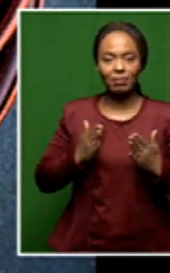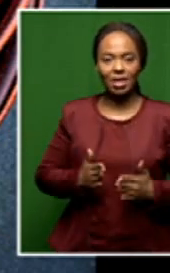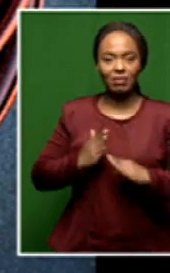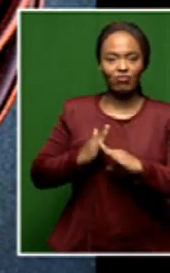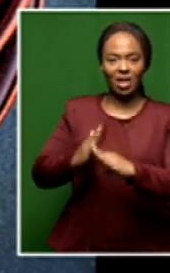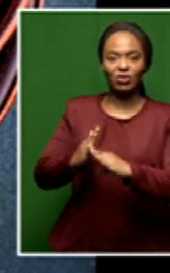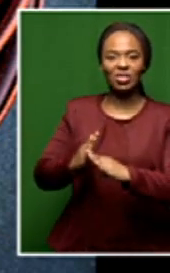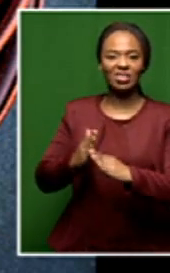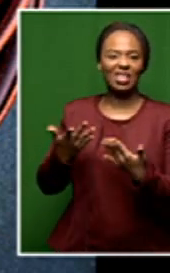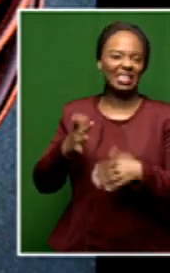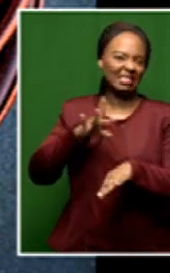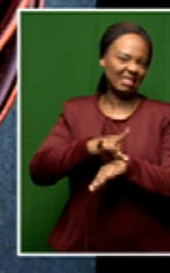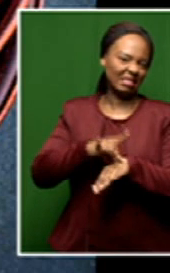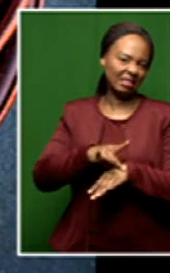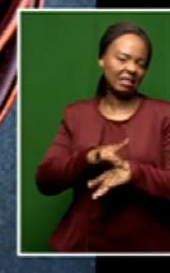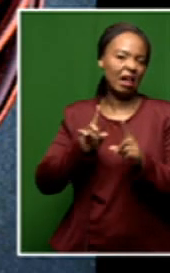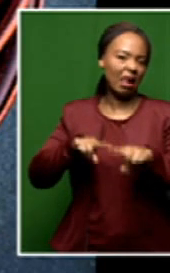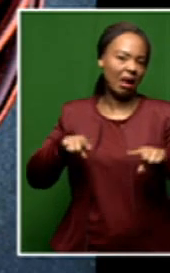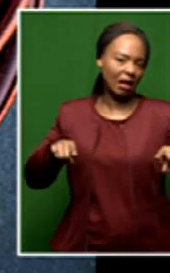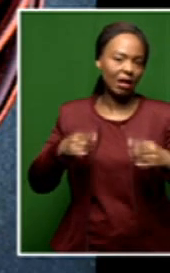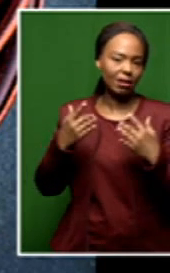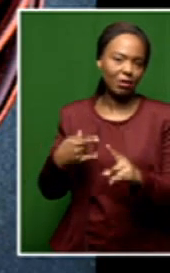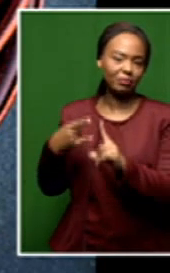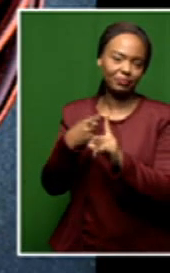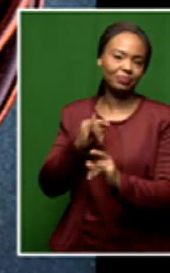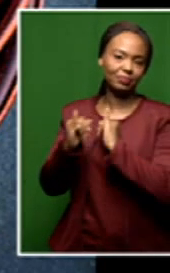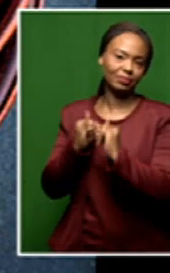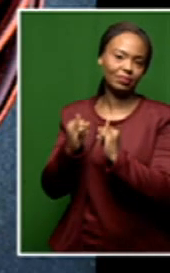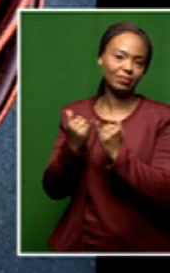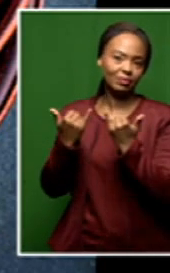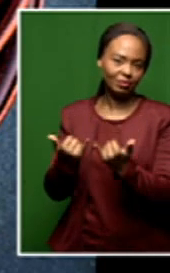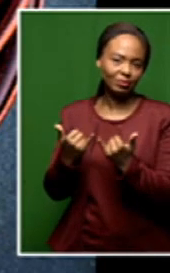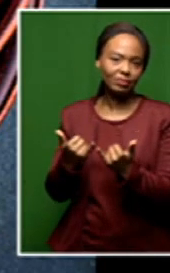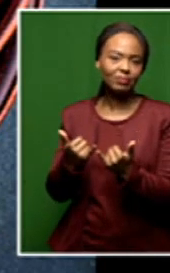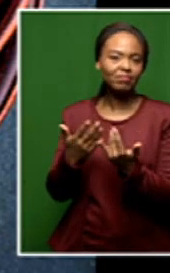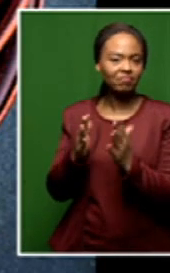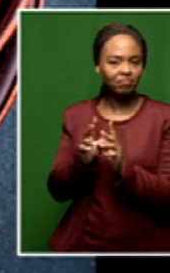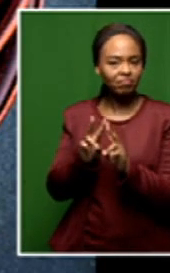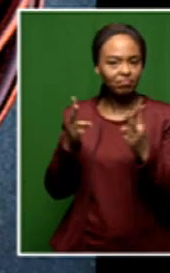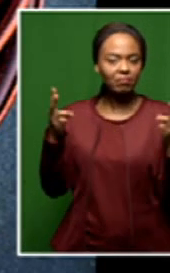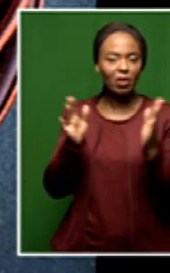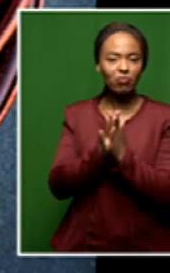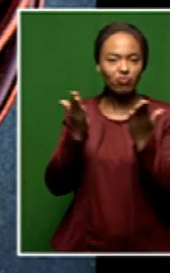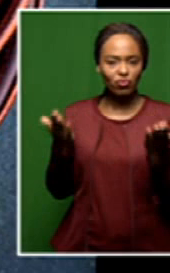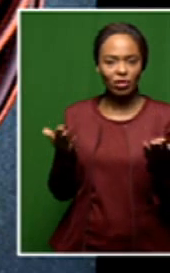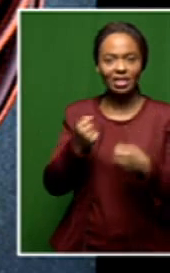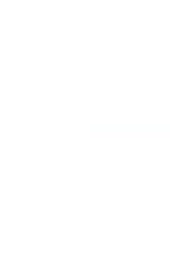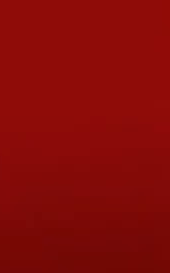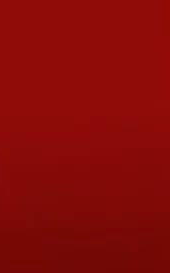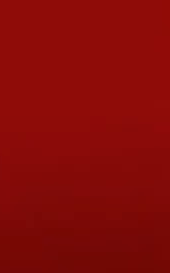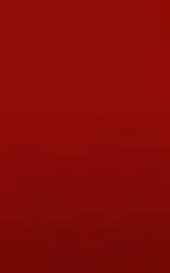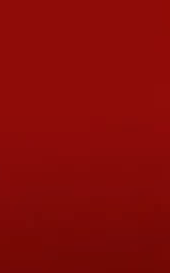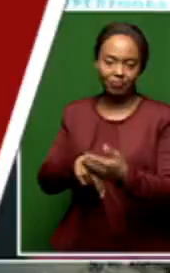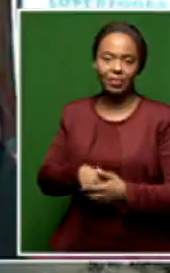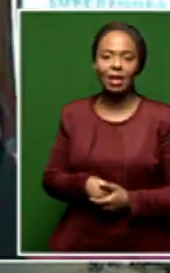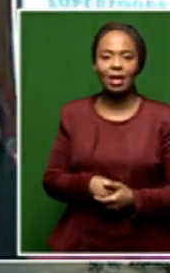disease. And she joins me now on Zoom to tell us more about this book that forms part of Exclusive Books Seasons Readings. Jane, a very